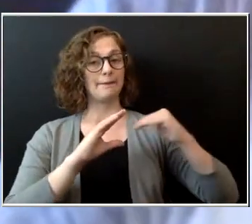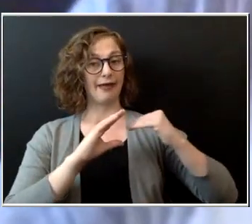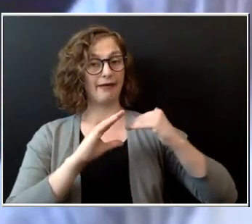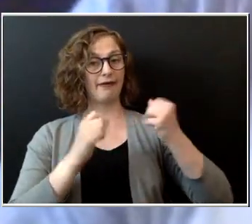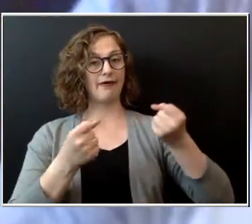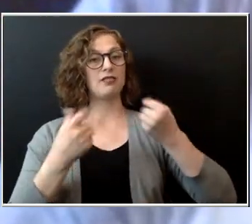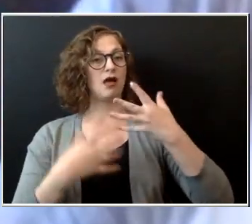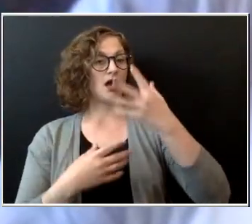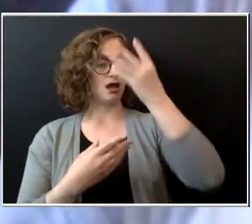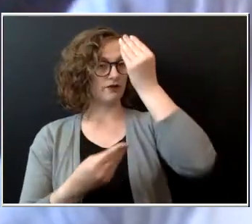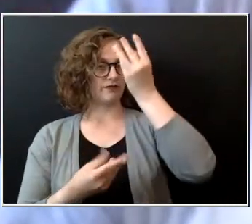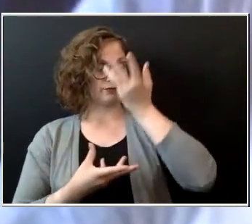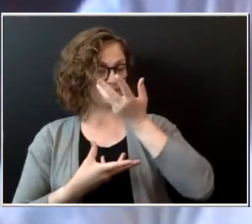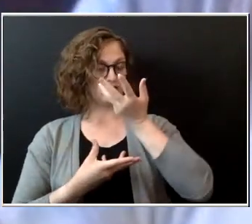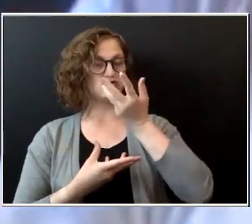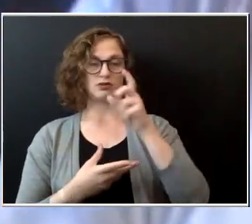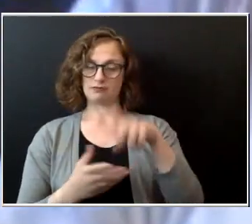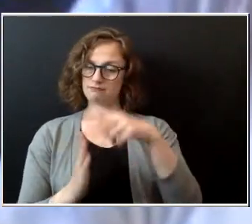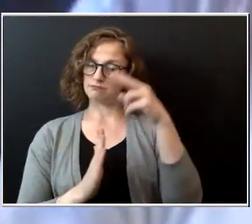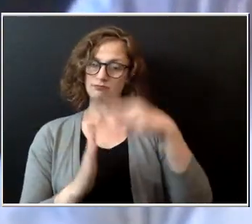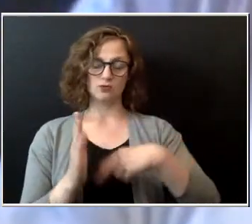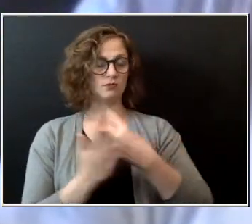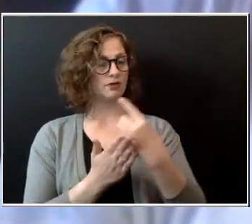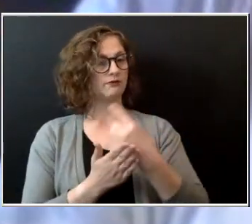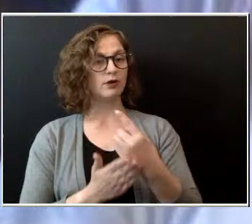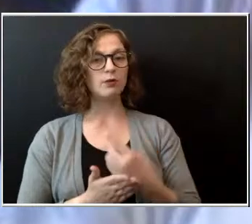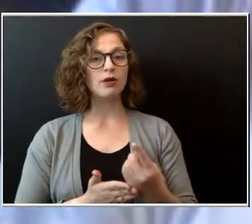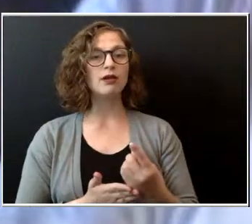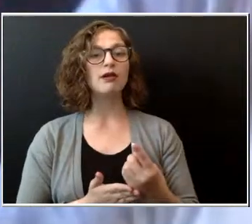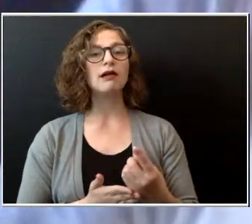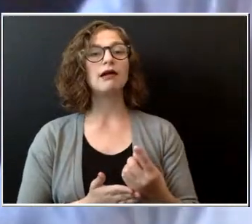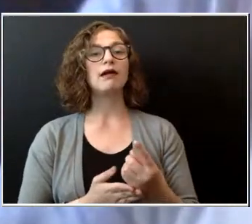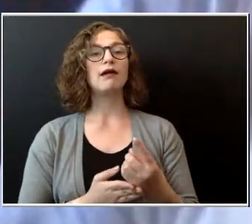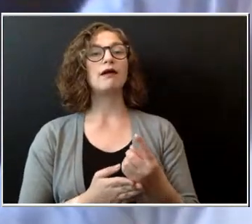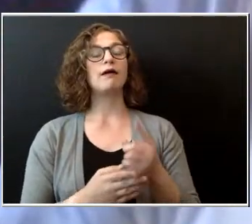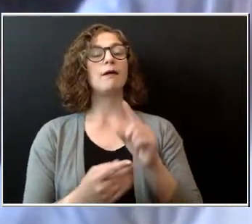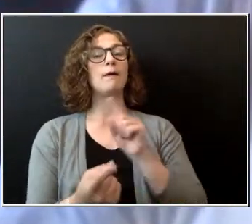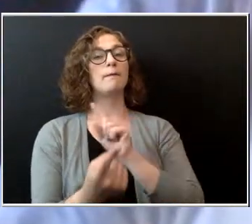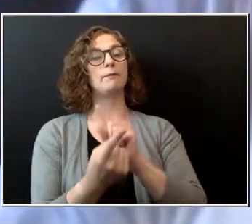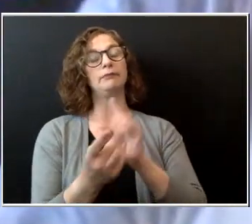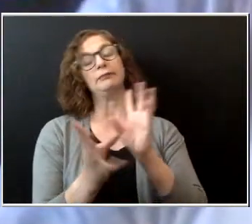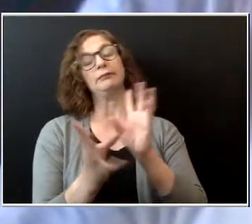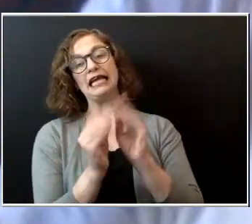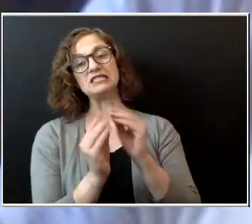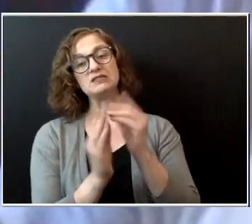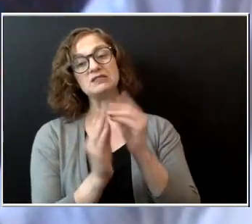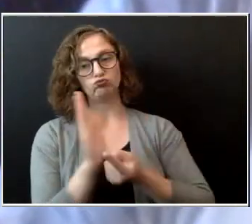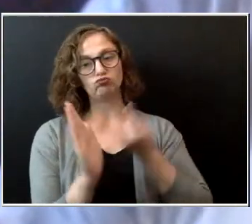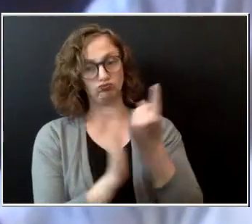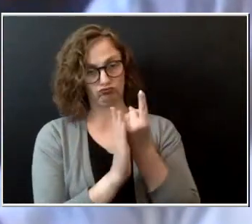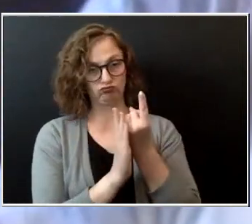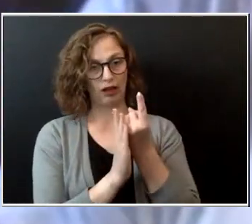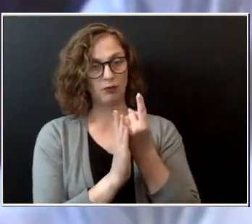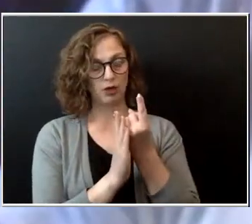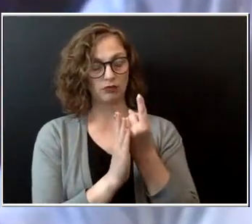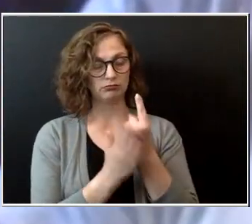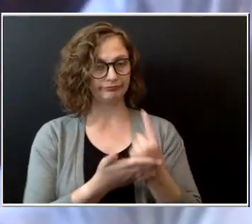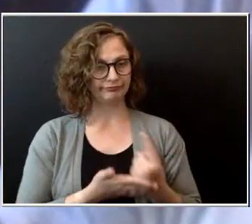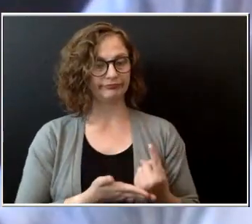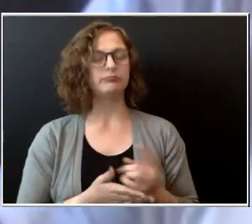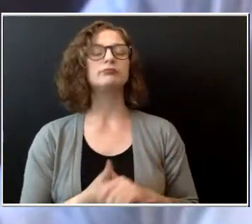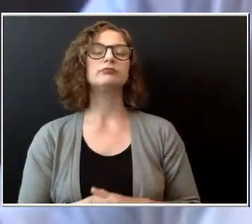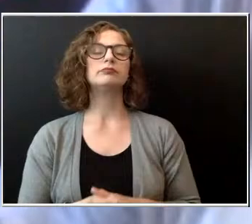were to read every single week. Our meetings were an hour long, and there was a roughly